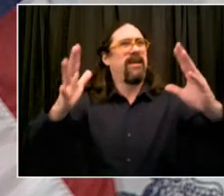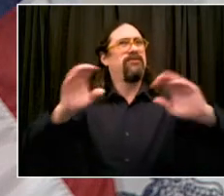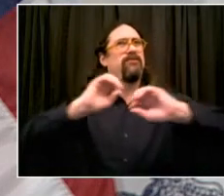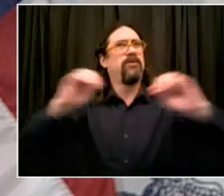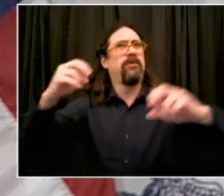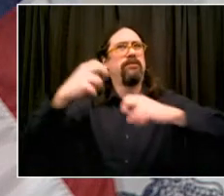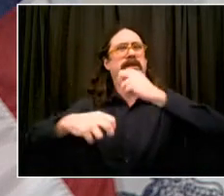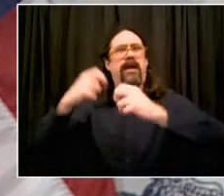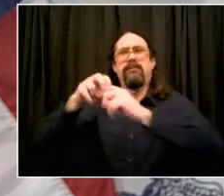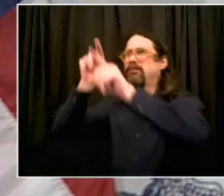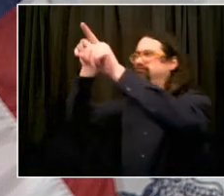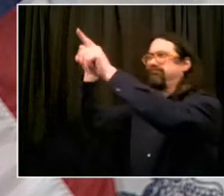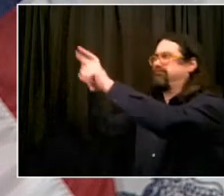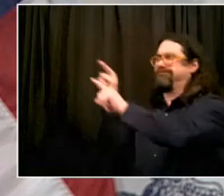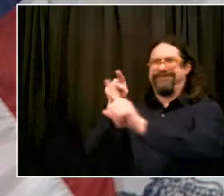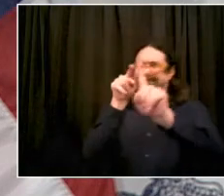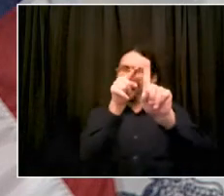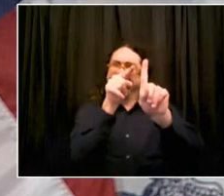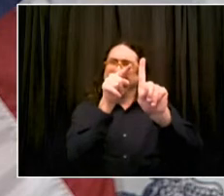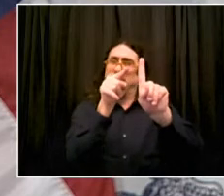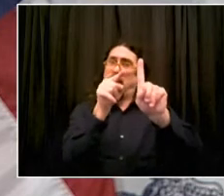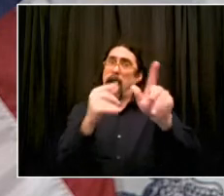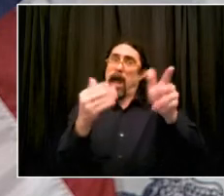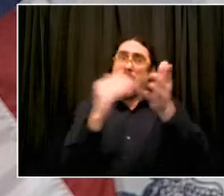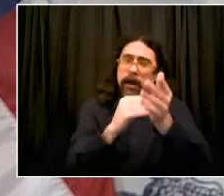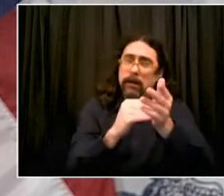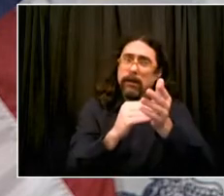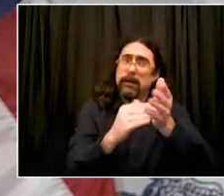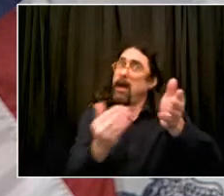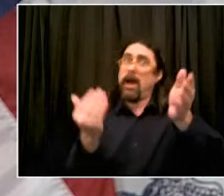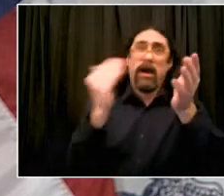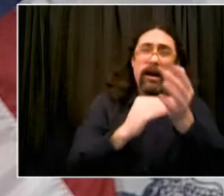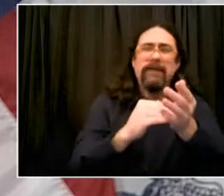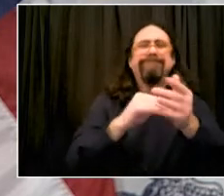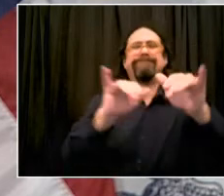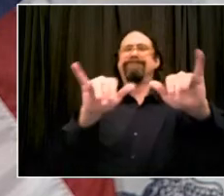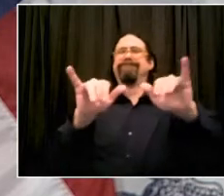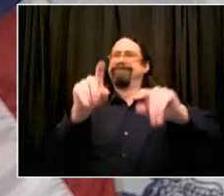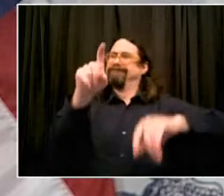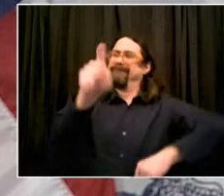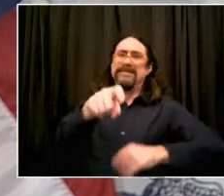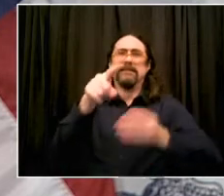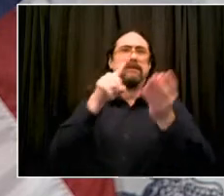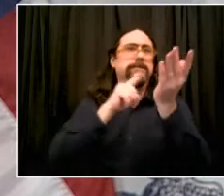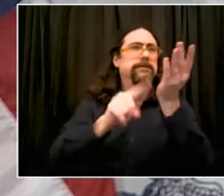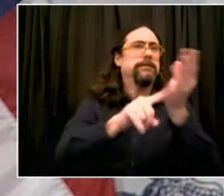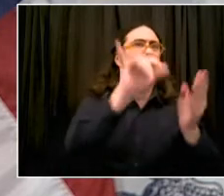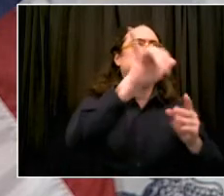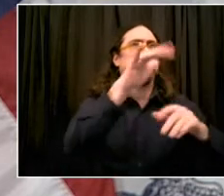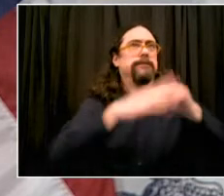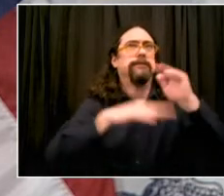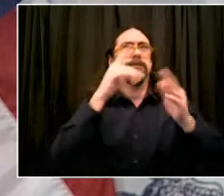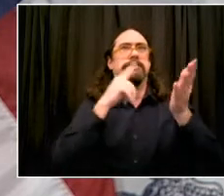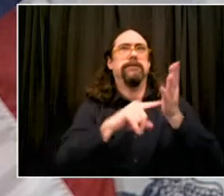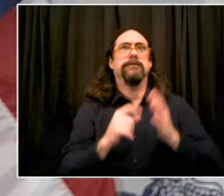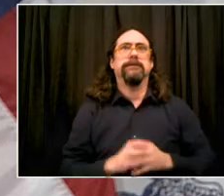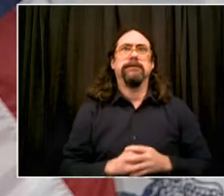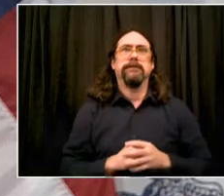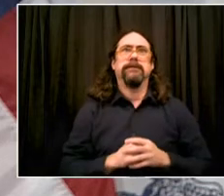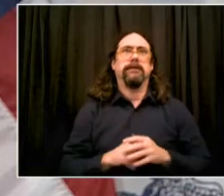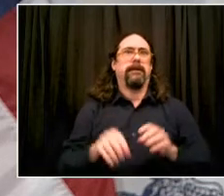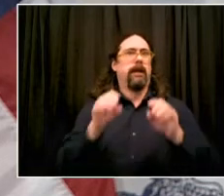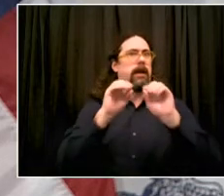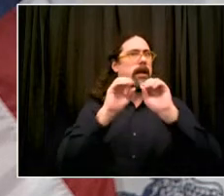and obviously emphasize health and safety first. I will get an update on the specific actions being taken. I just want to